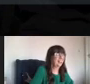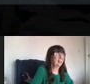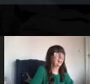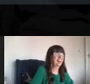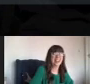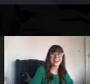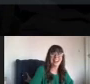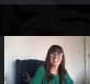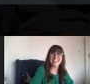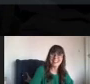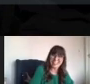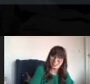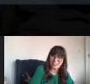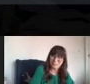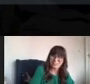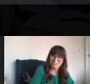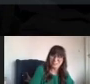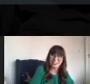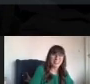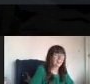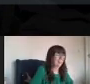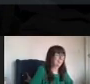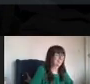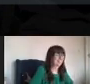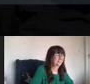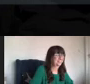stop and to say thank you.